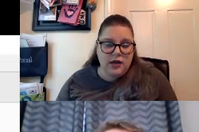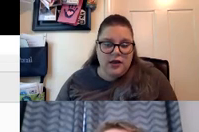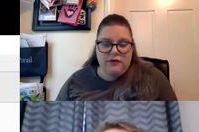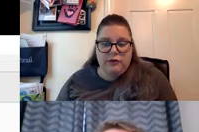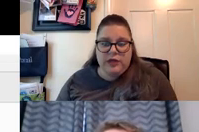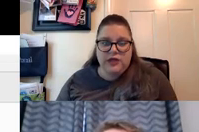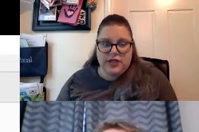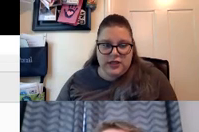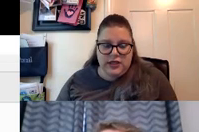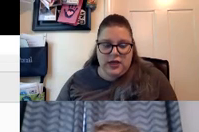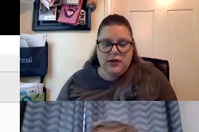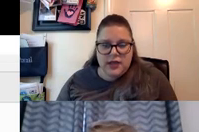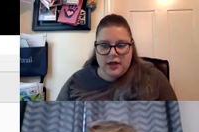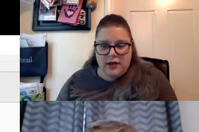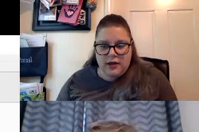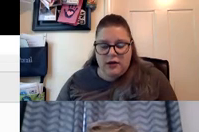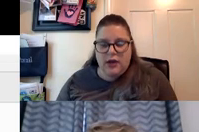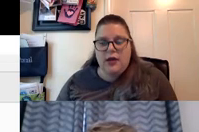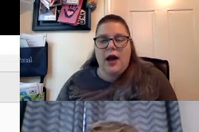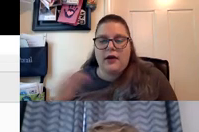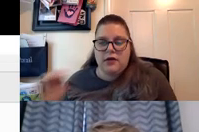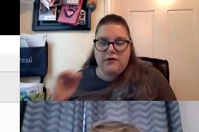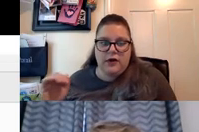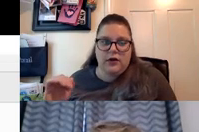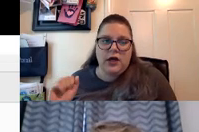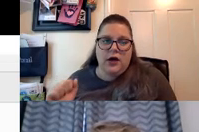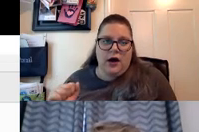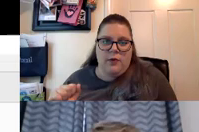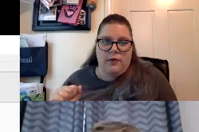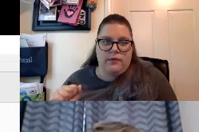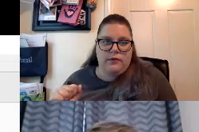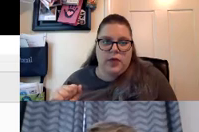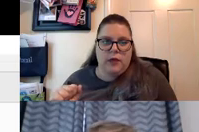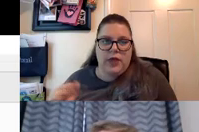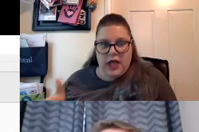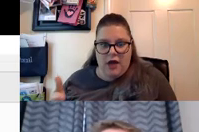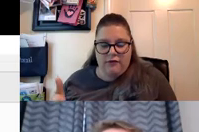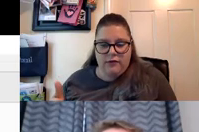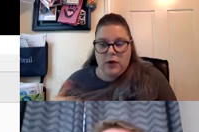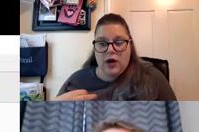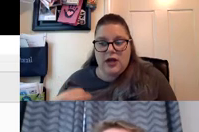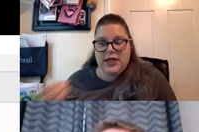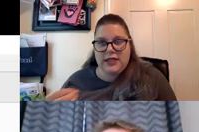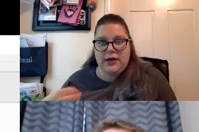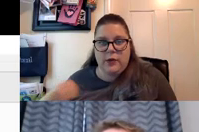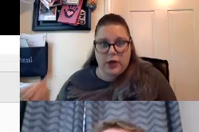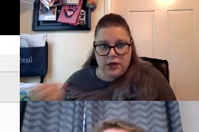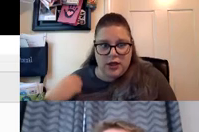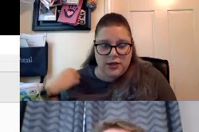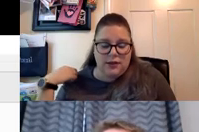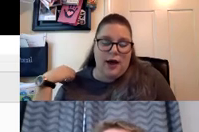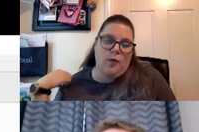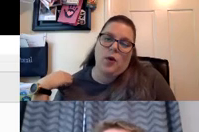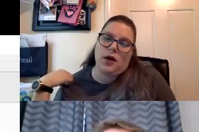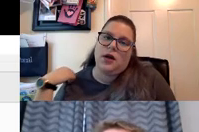chat if you would be interested in a secondary higher level PDF or a secondary Word.